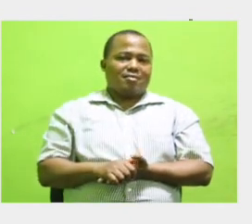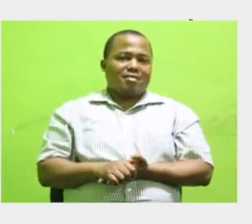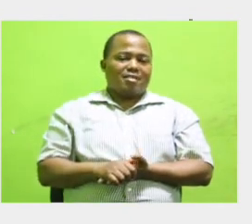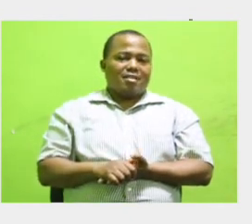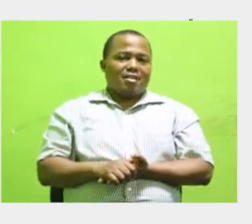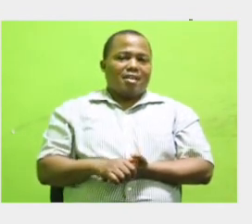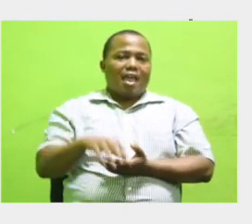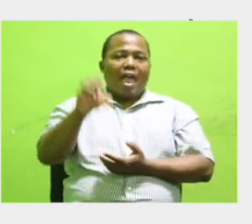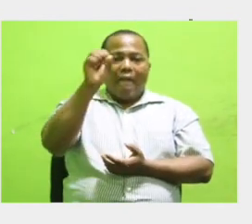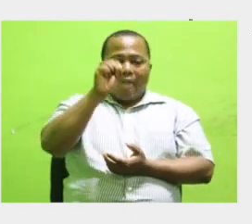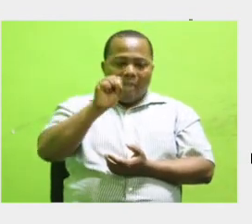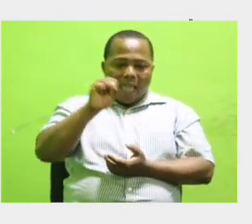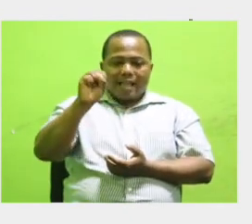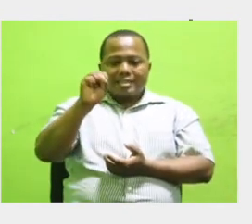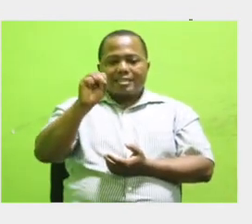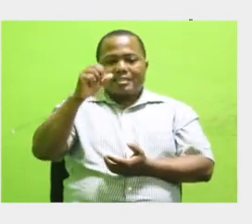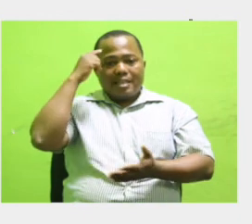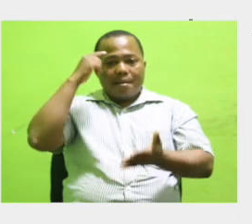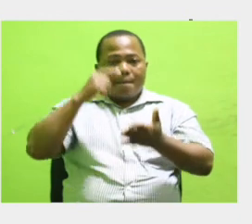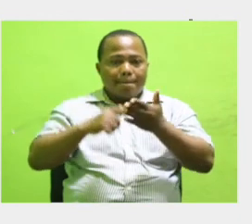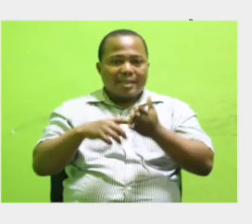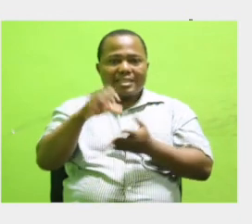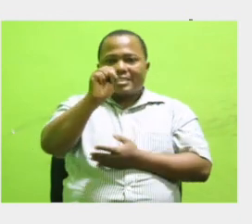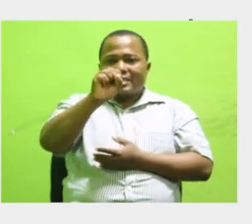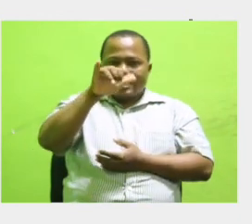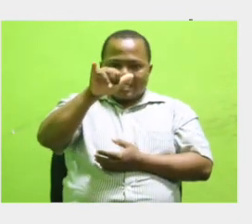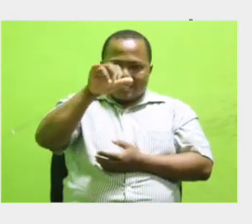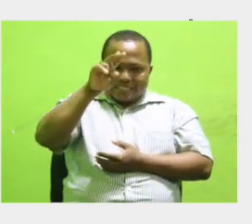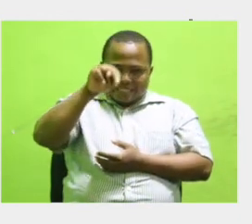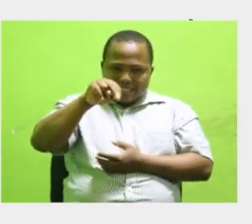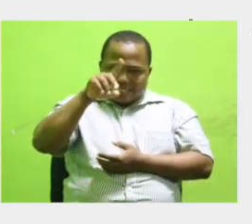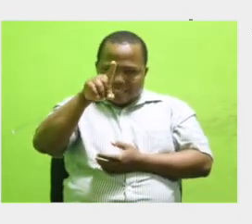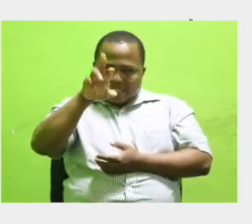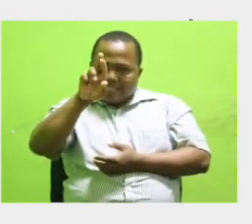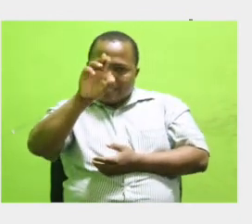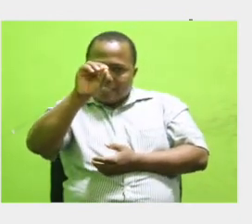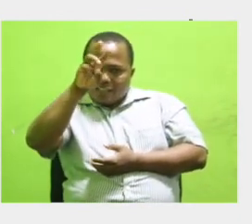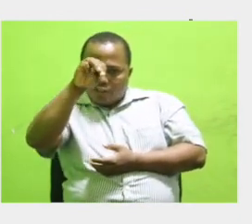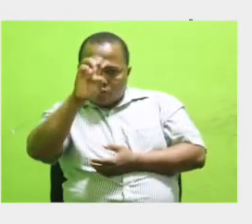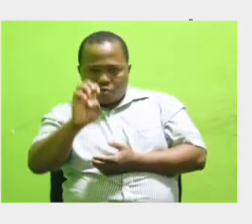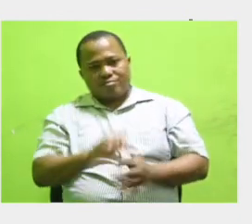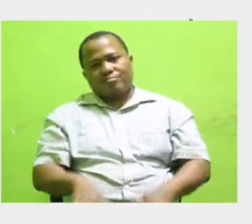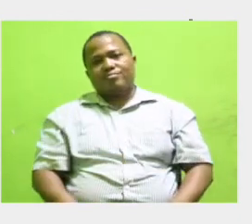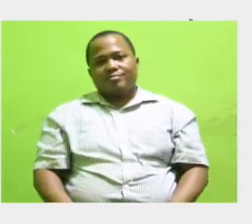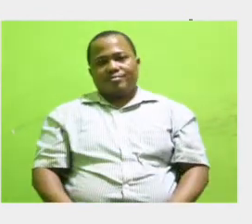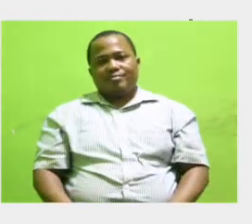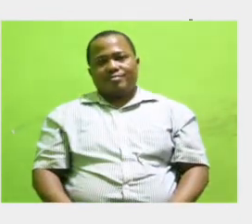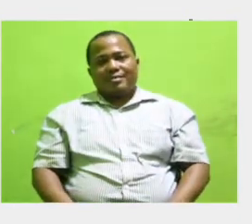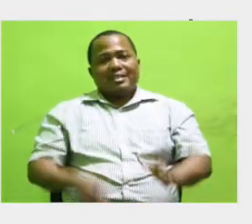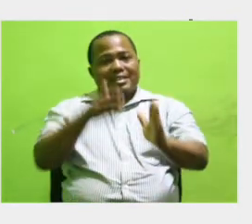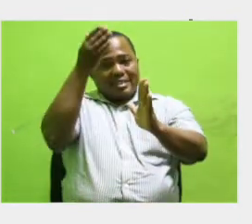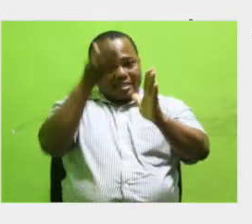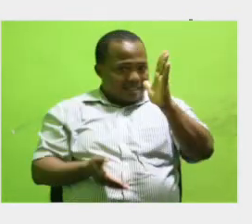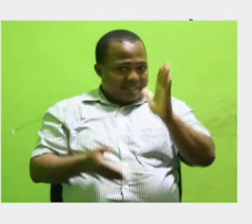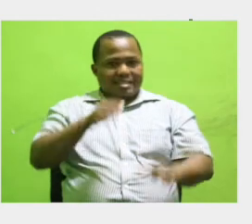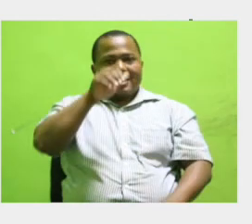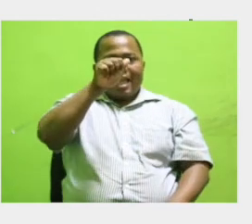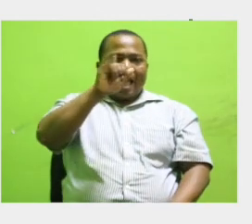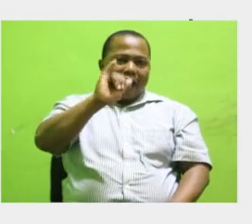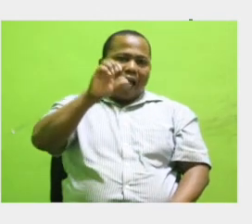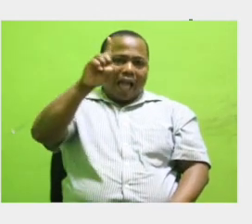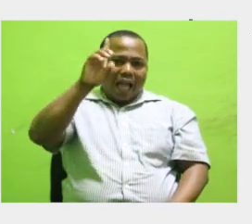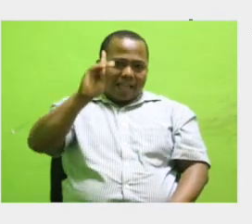such as there are bacteria, there are viruses, and also there are fungi which tend to